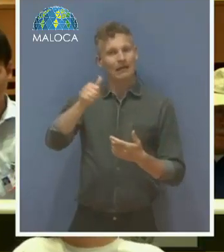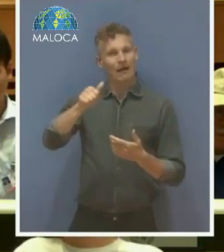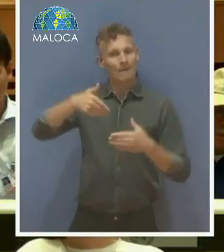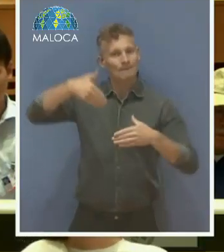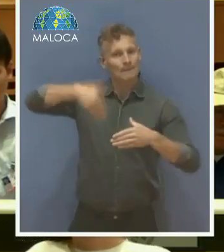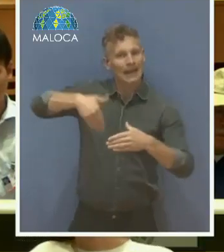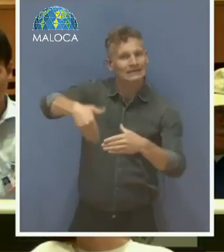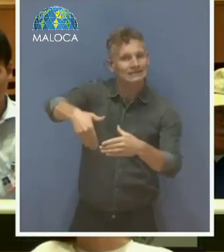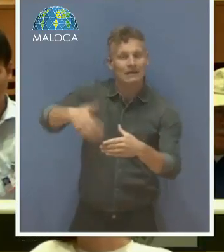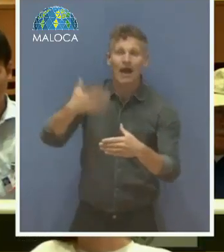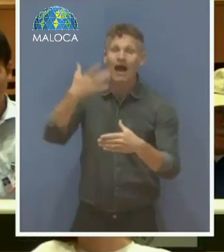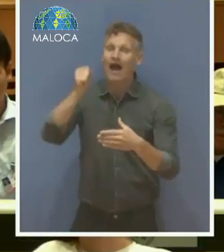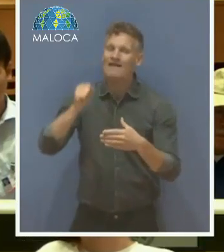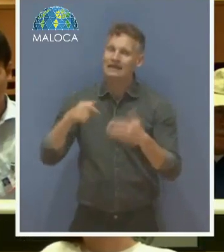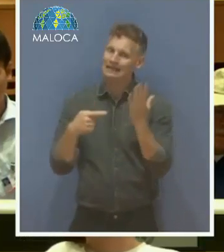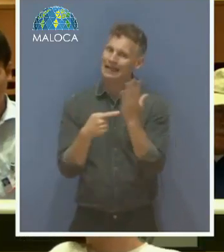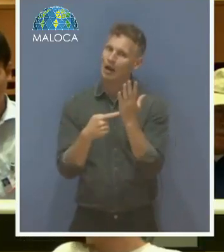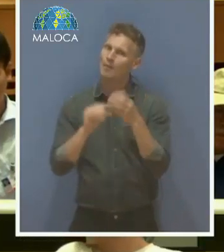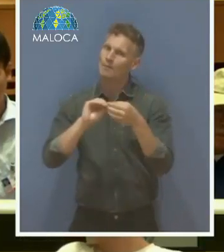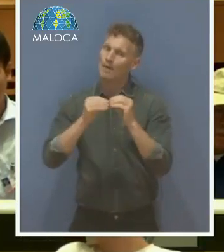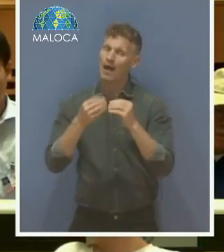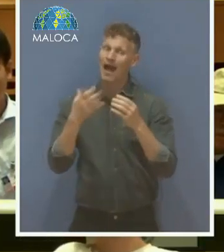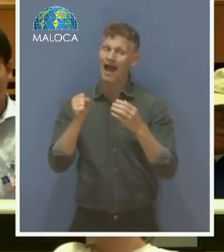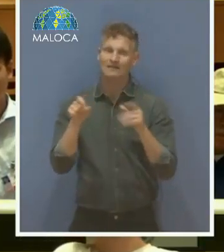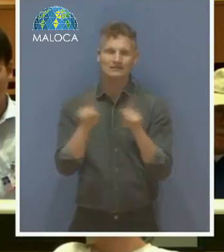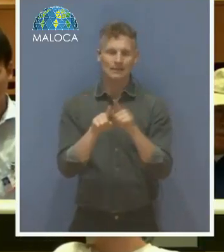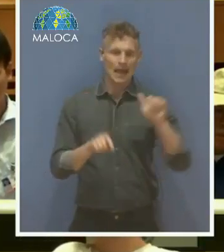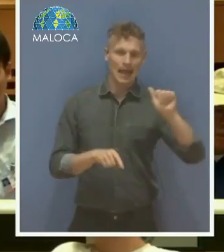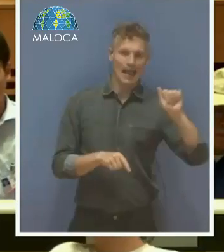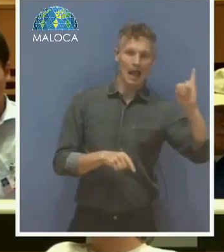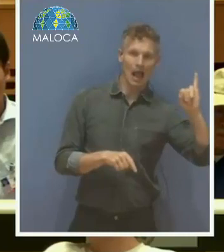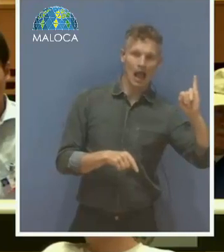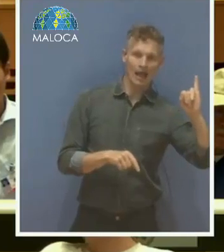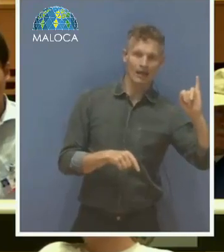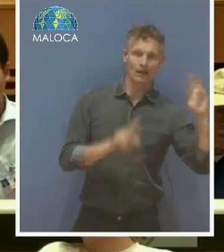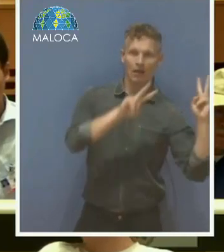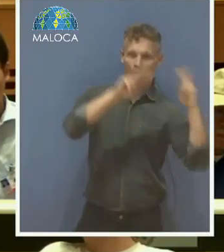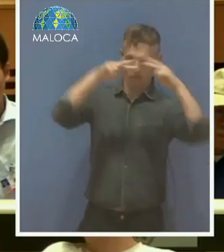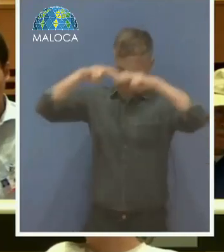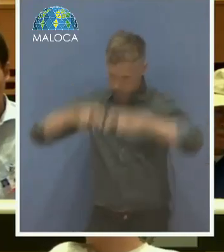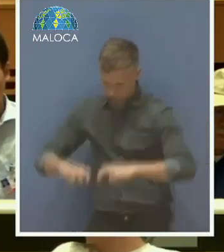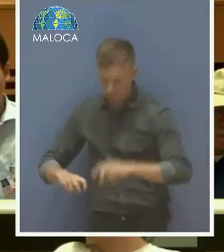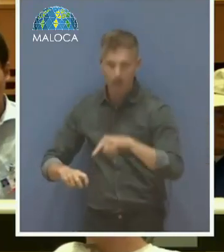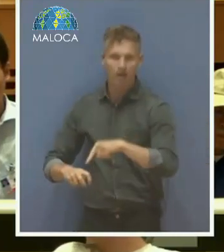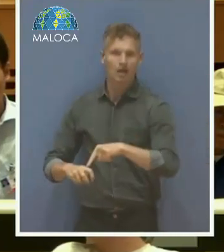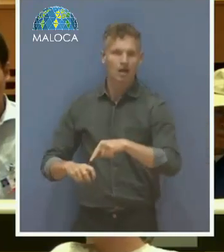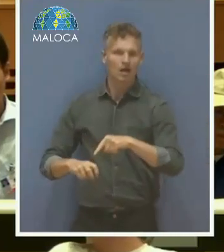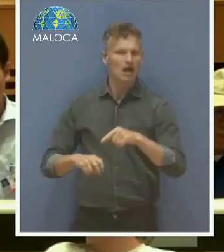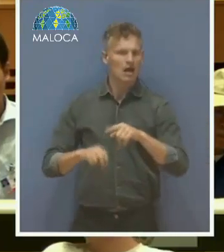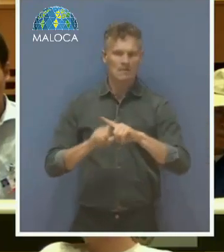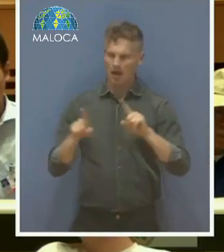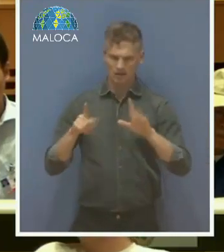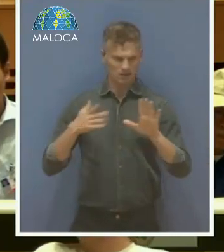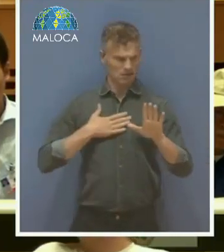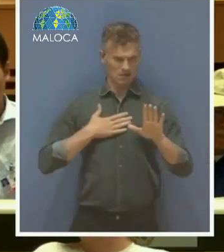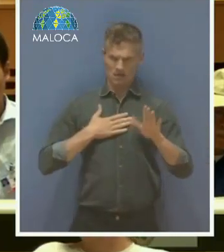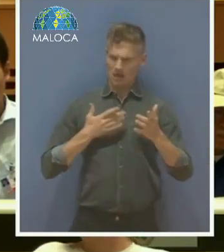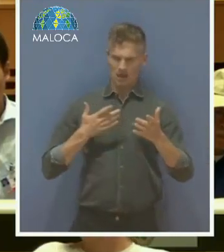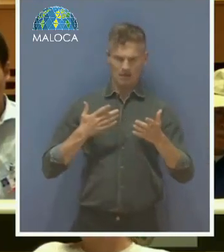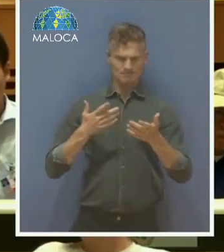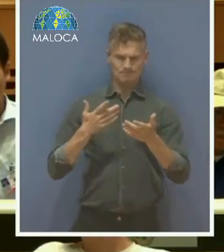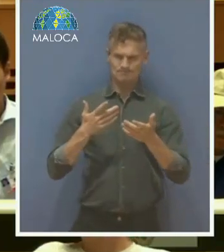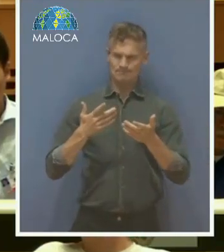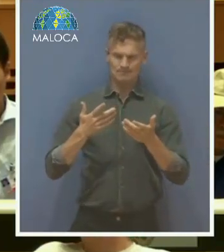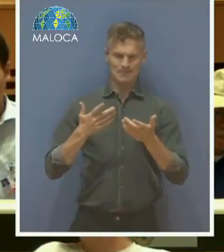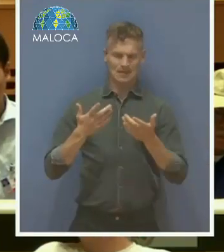artificial intelligence or super artificial intelligence without there being clarity about how we indigenous peoples can control that use. Then